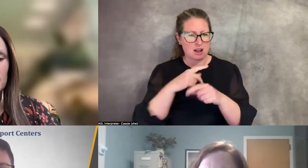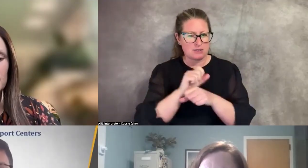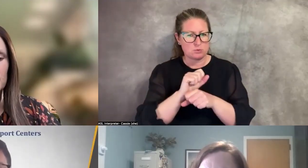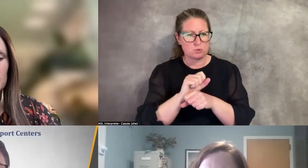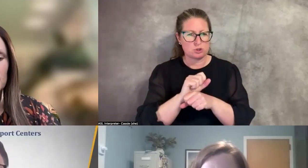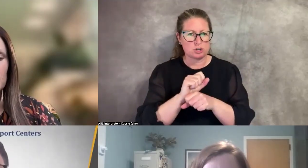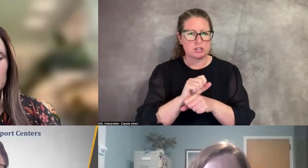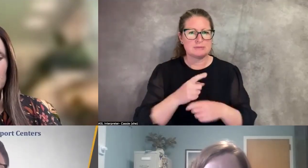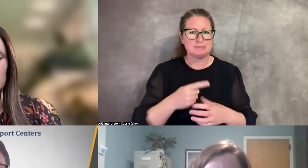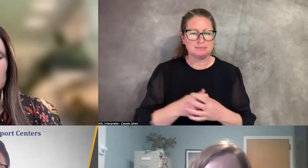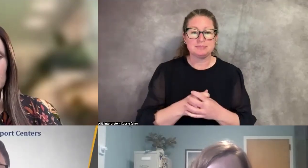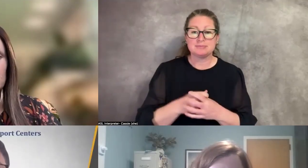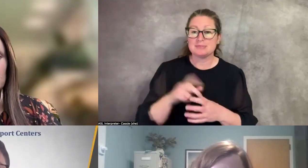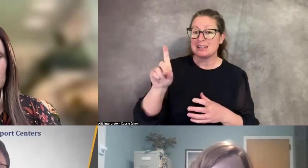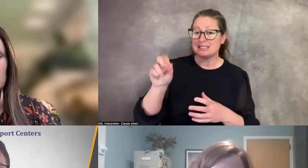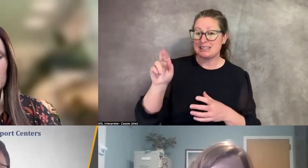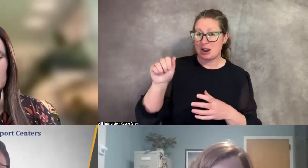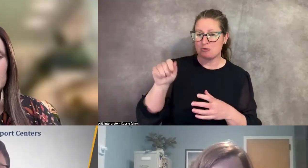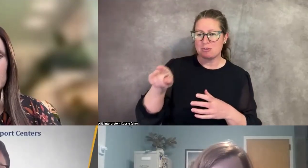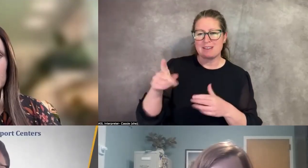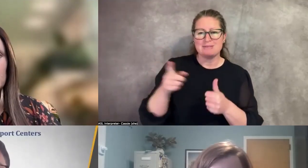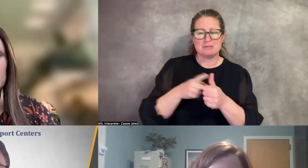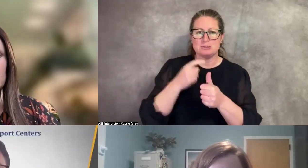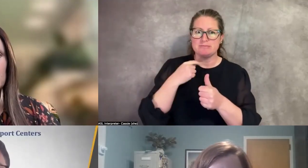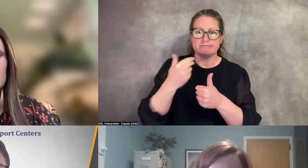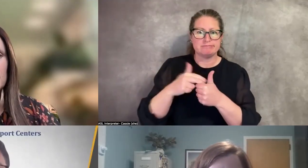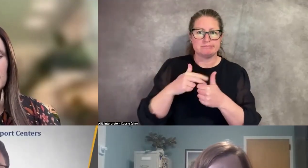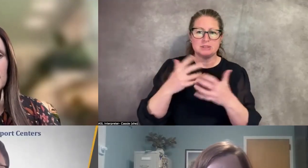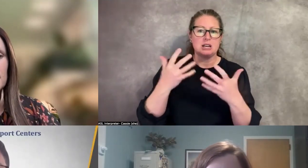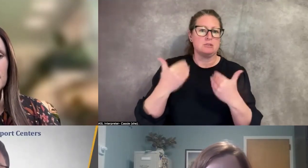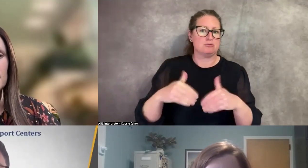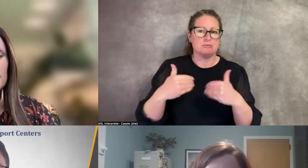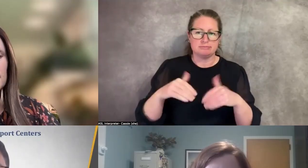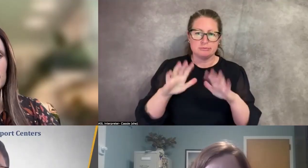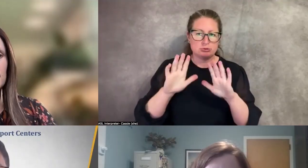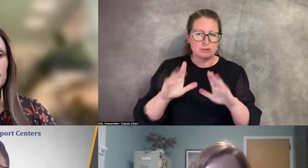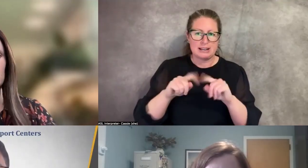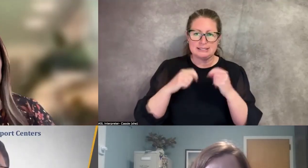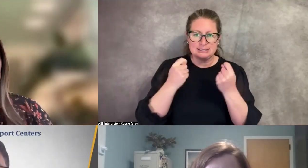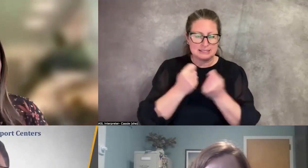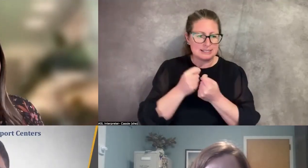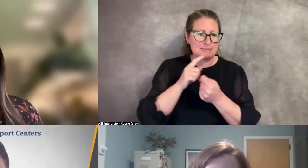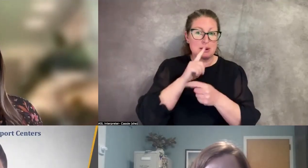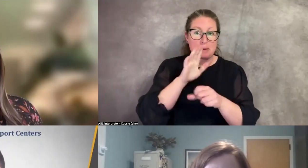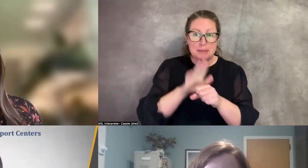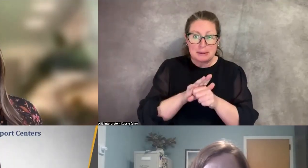So first, we are really joined by an incredible team in this work, and their commitment, their attention to